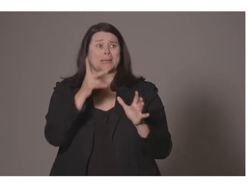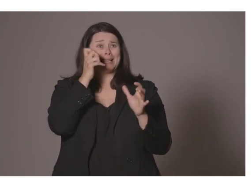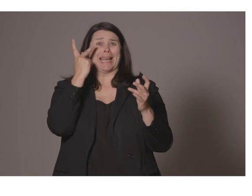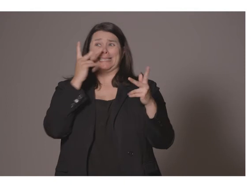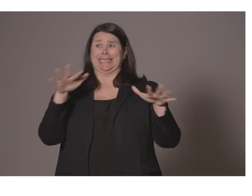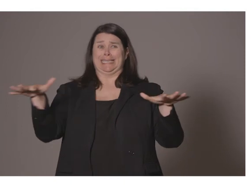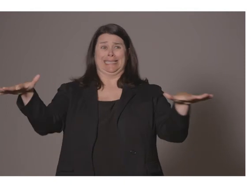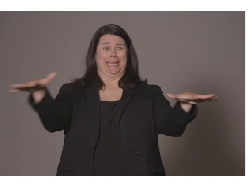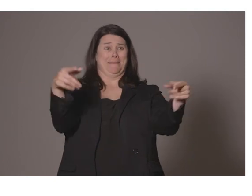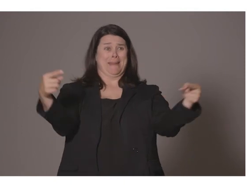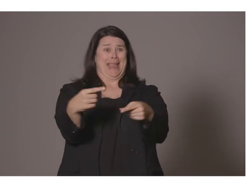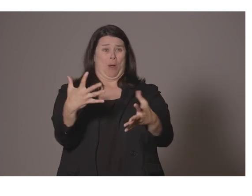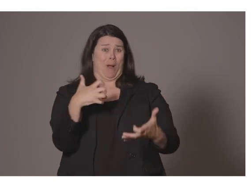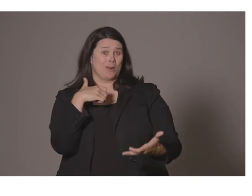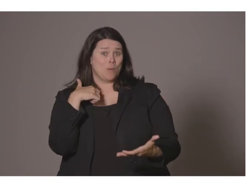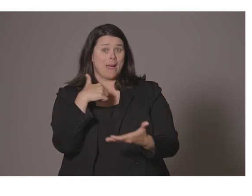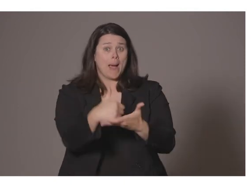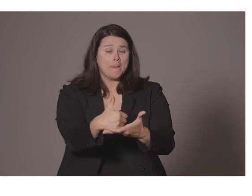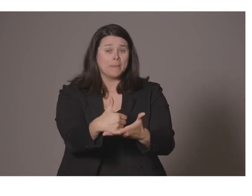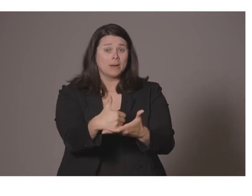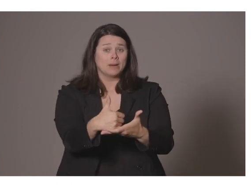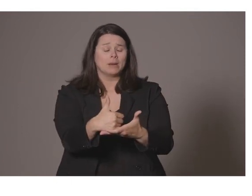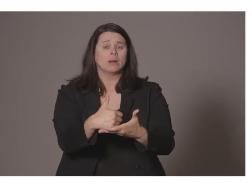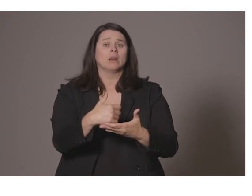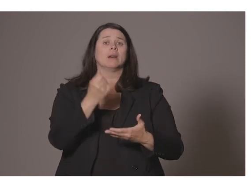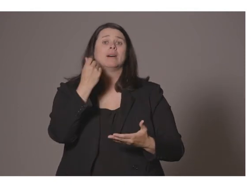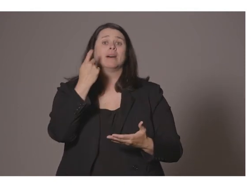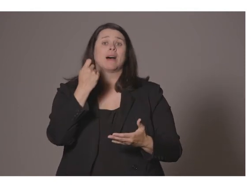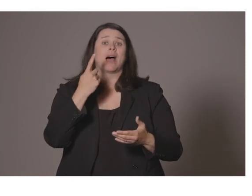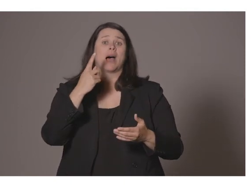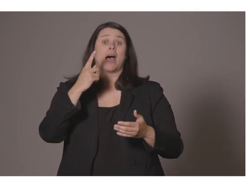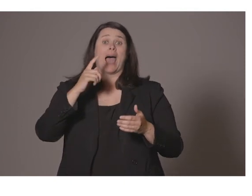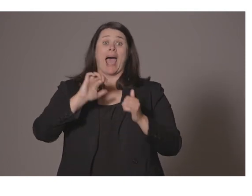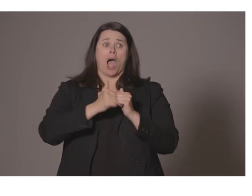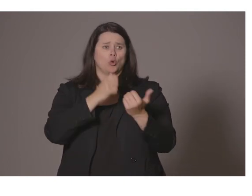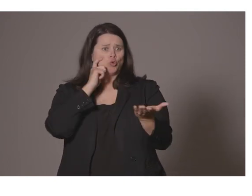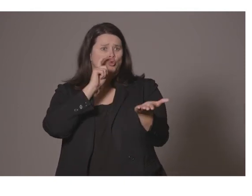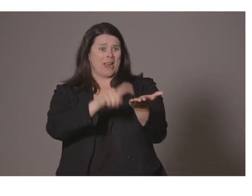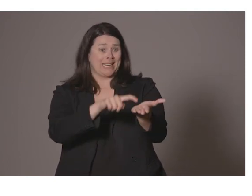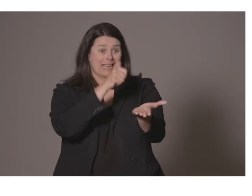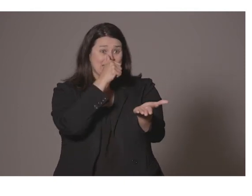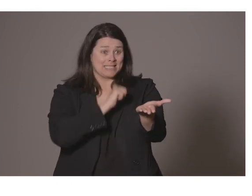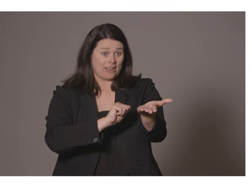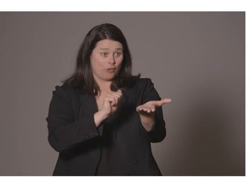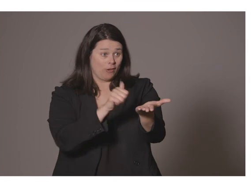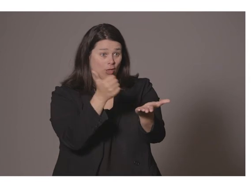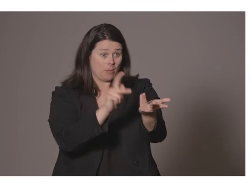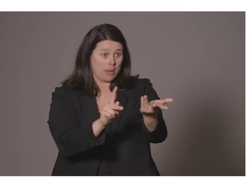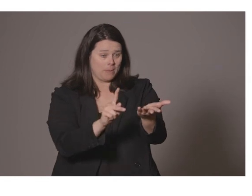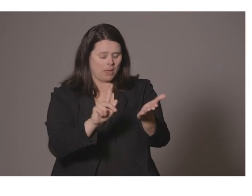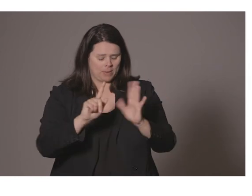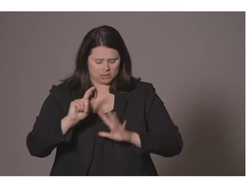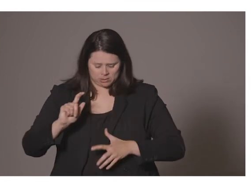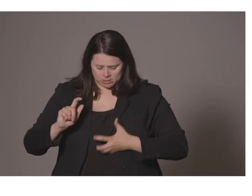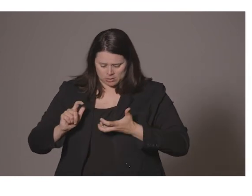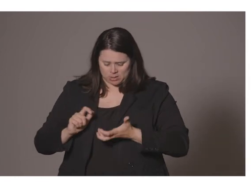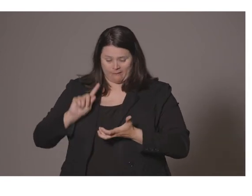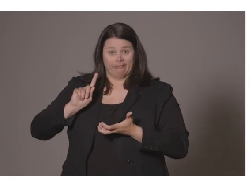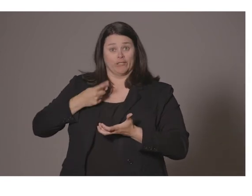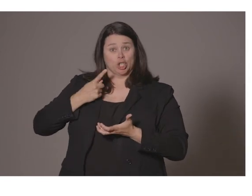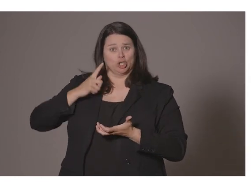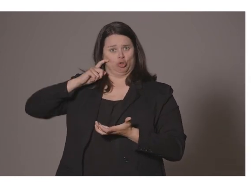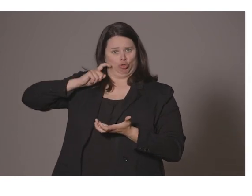it's important to understand that you can't even recognize the suffering of others without fully acknowledging the despair of your own